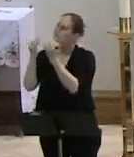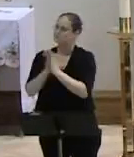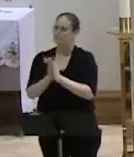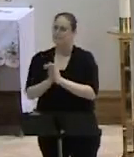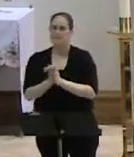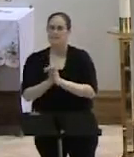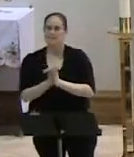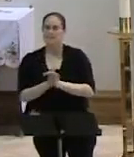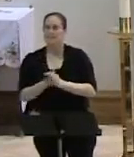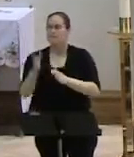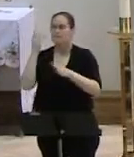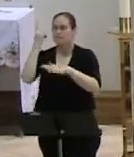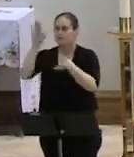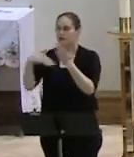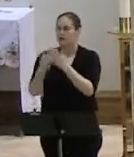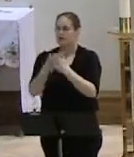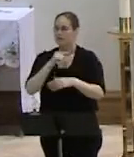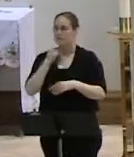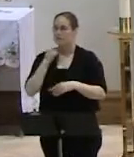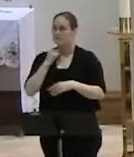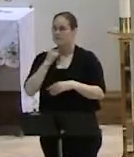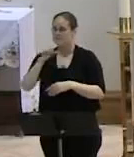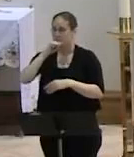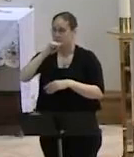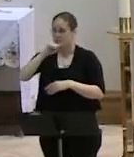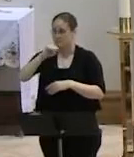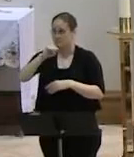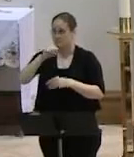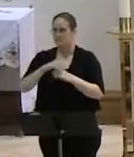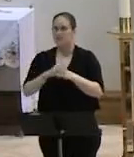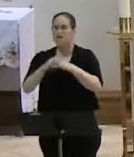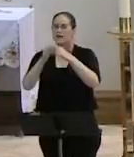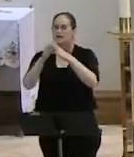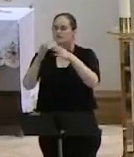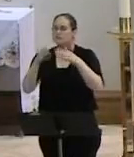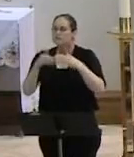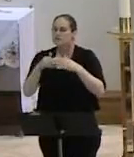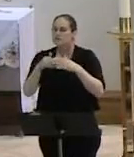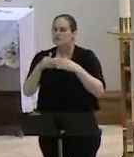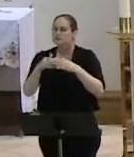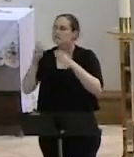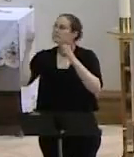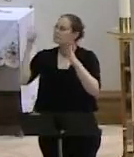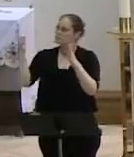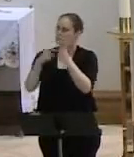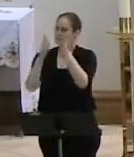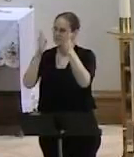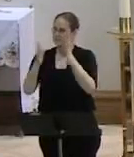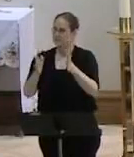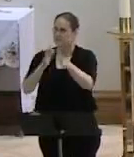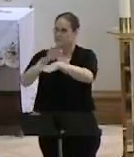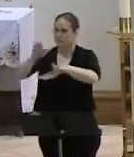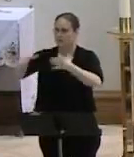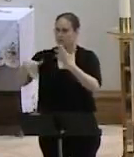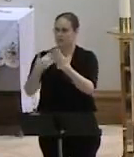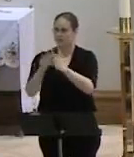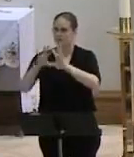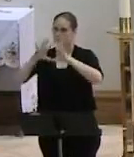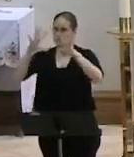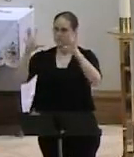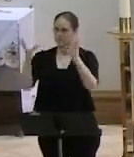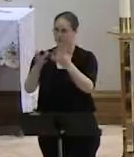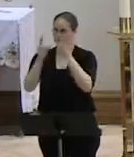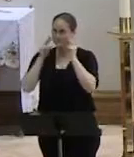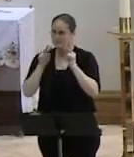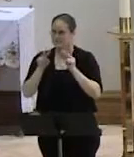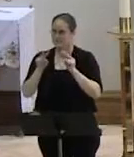For bishops and priests commissioned by Jesus at his ascension to be his witnesses to the ends of the earth, may they